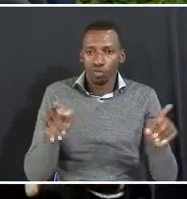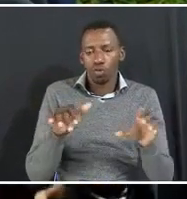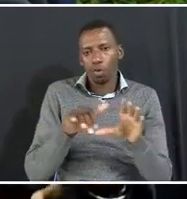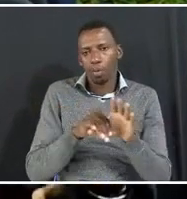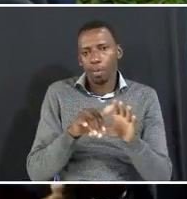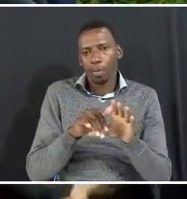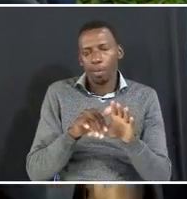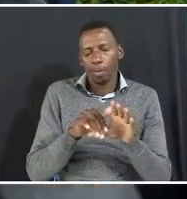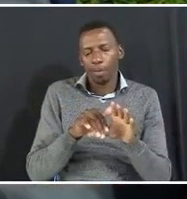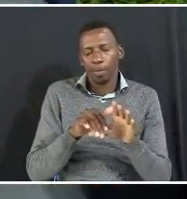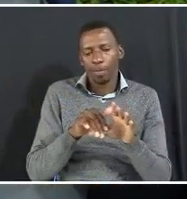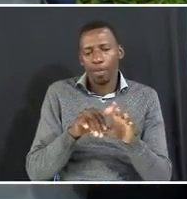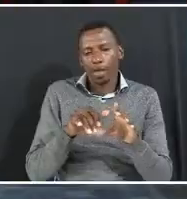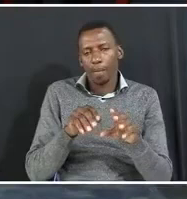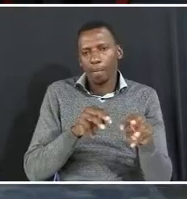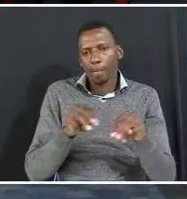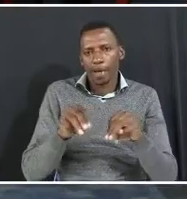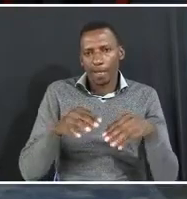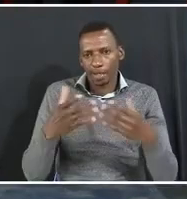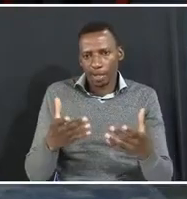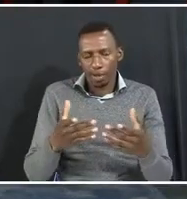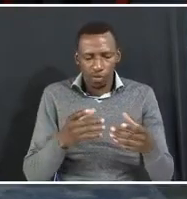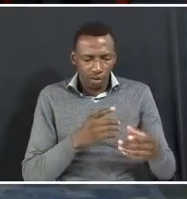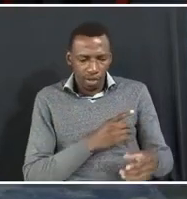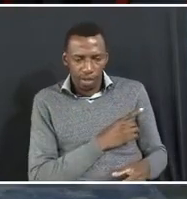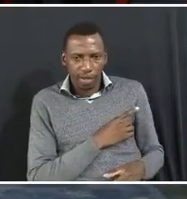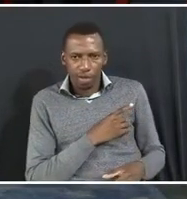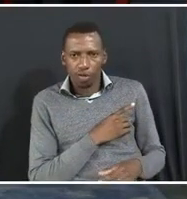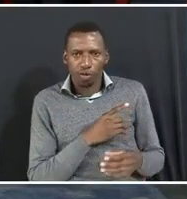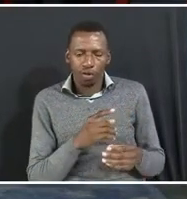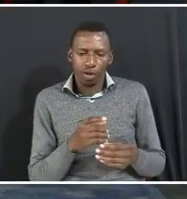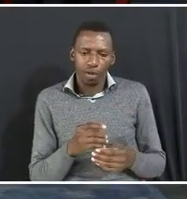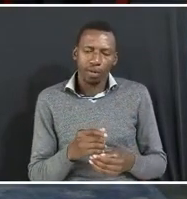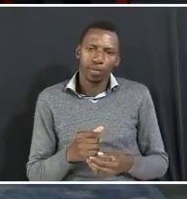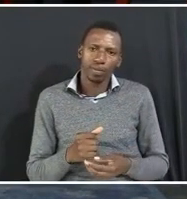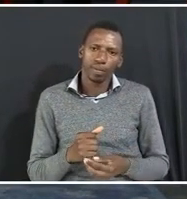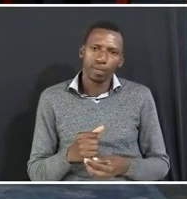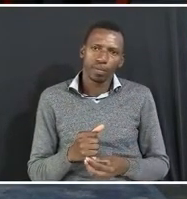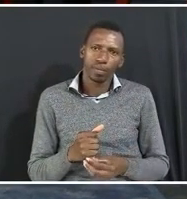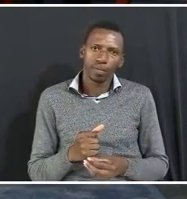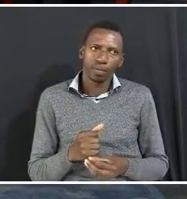department to meet all the needs of the church?